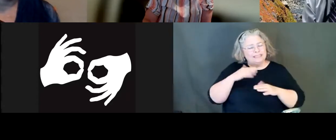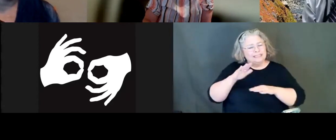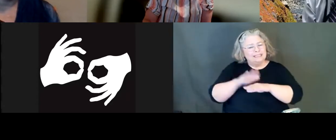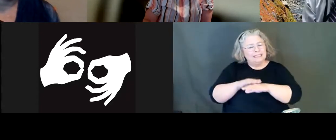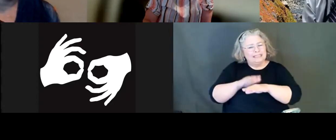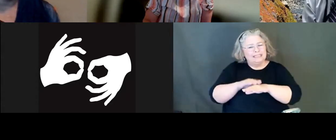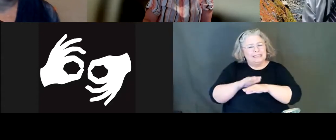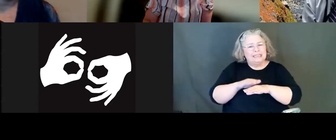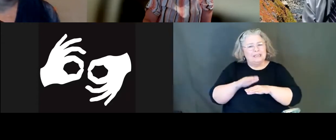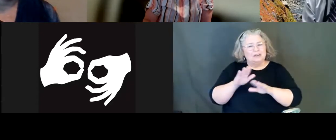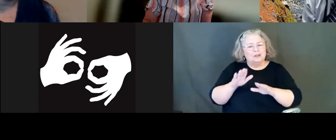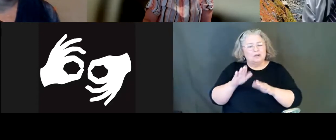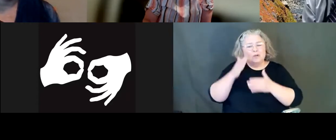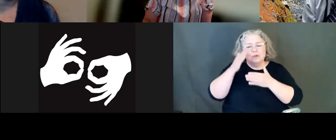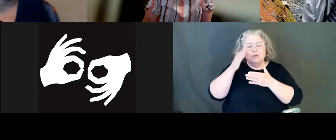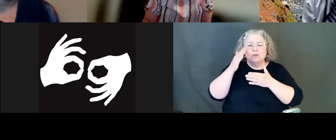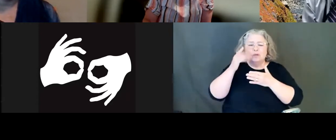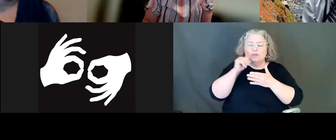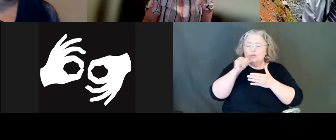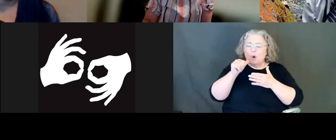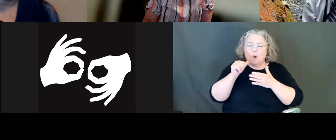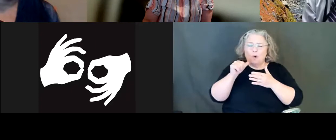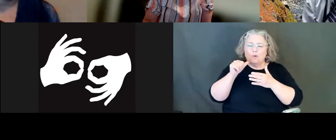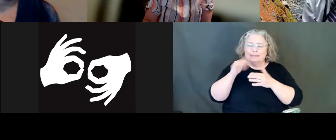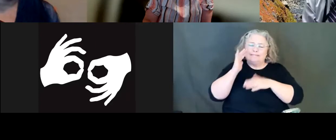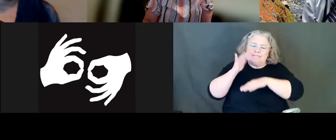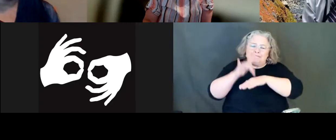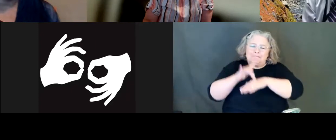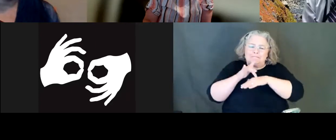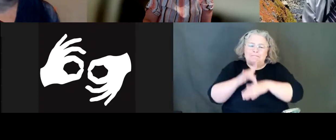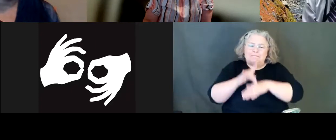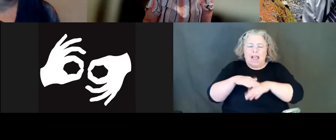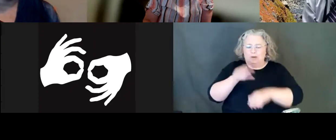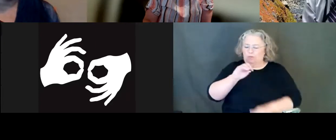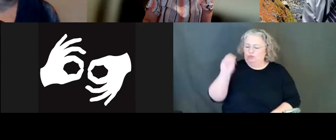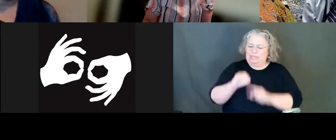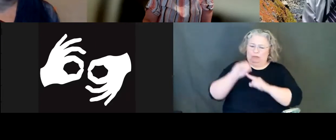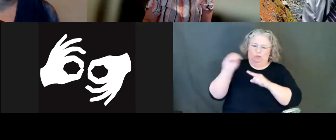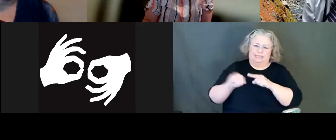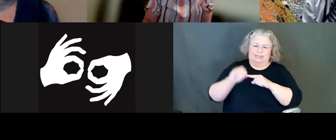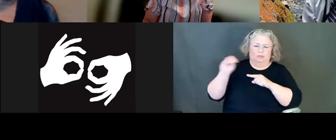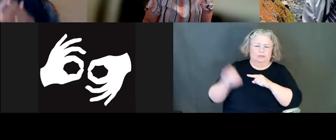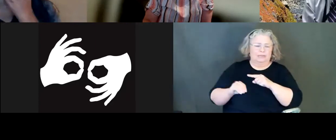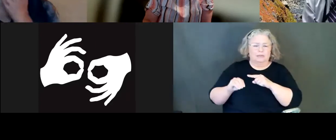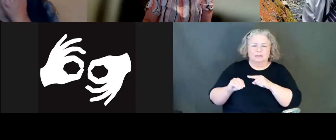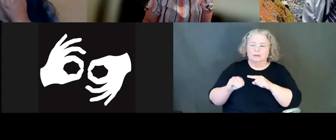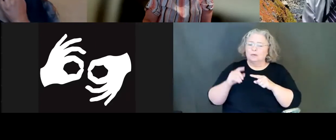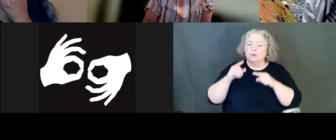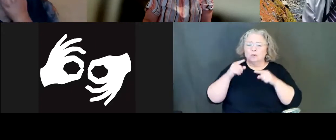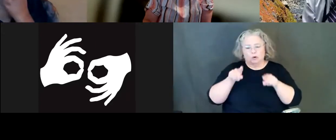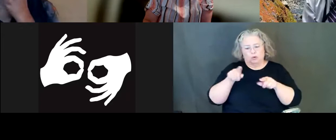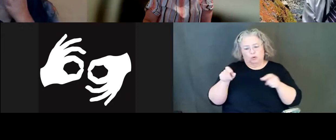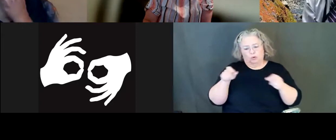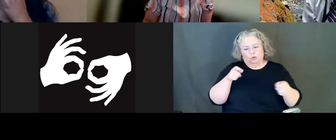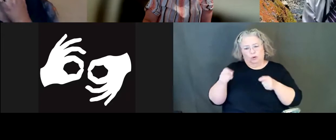getting too focused on those percentages, because again, when you're dealing